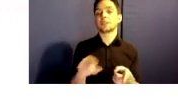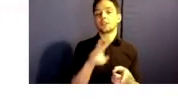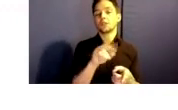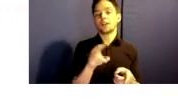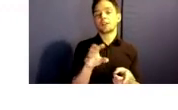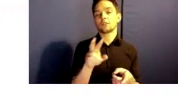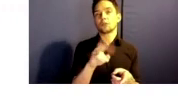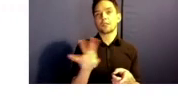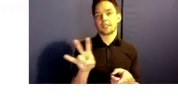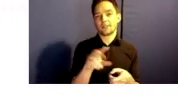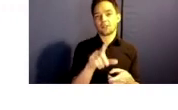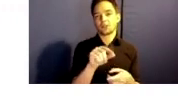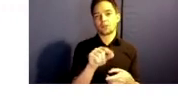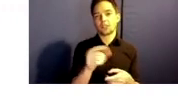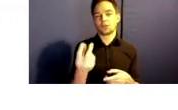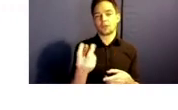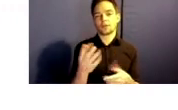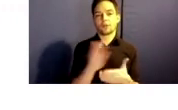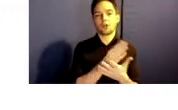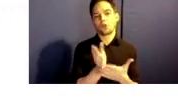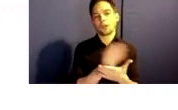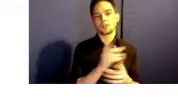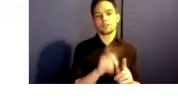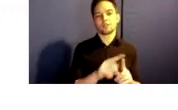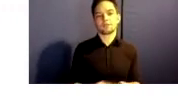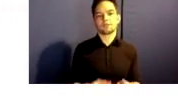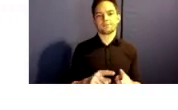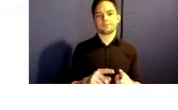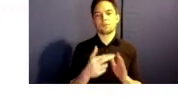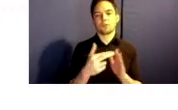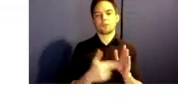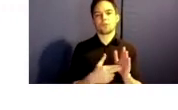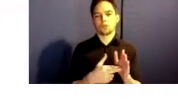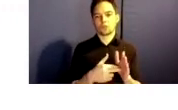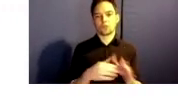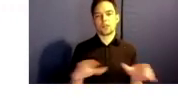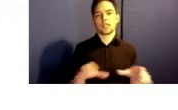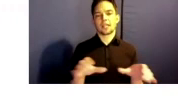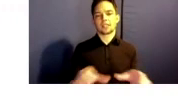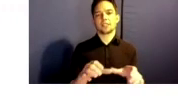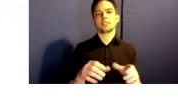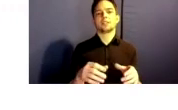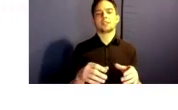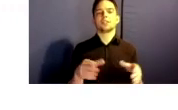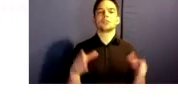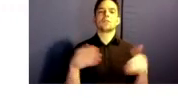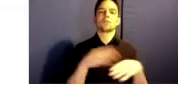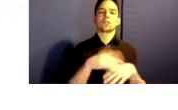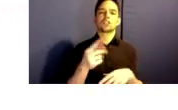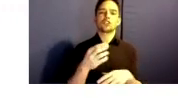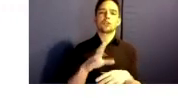and 2012, a range of laws were enacted, which helped address gender-based violence.